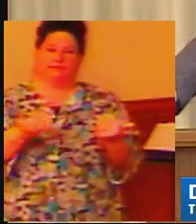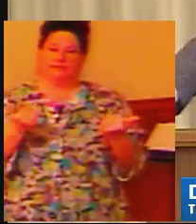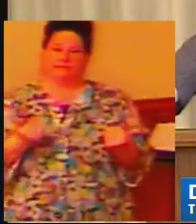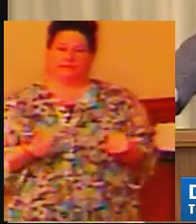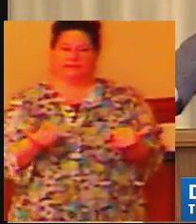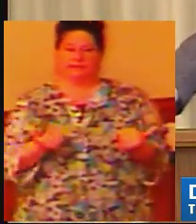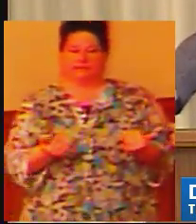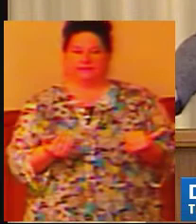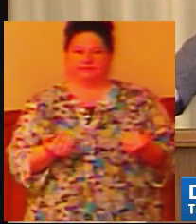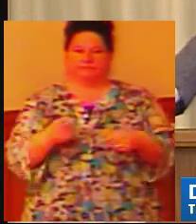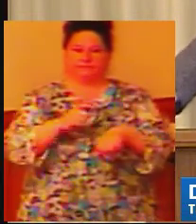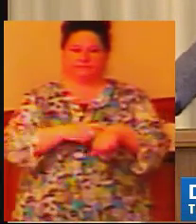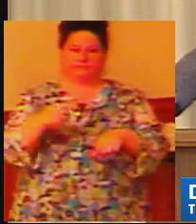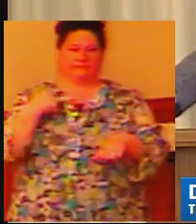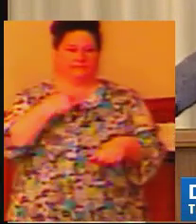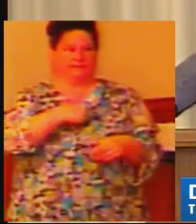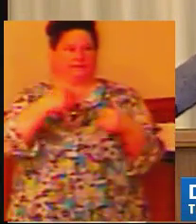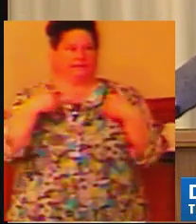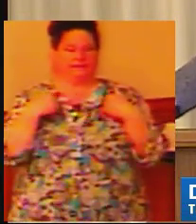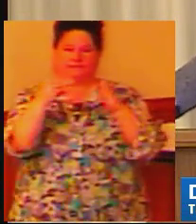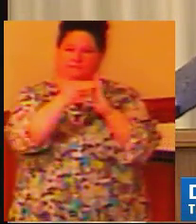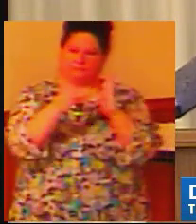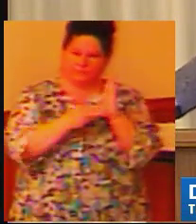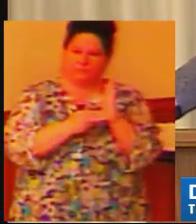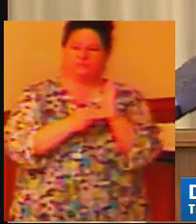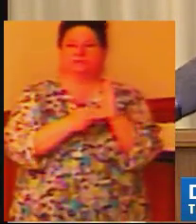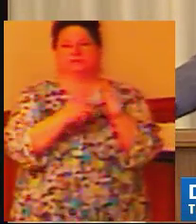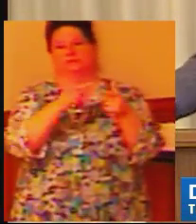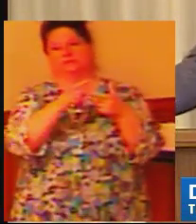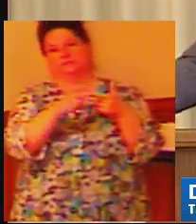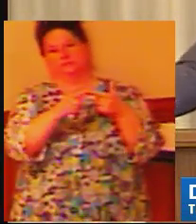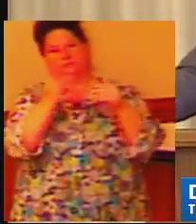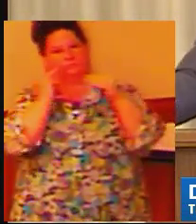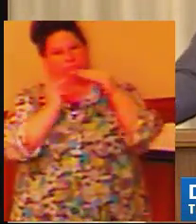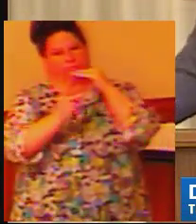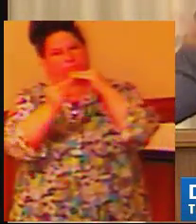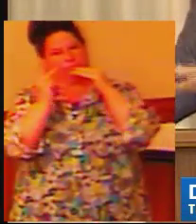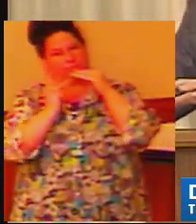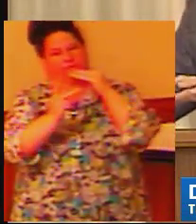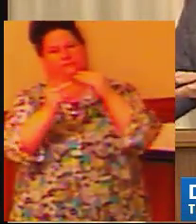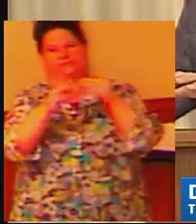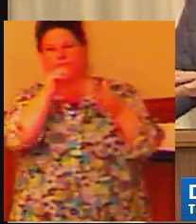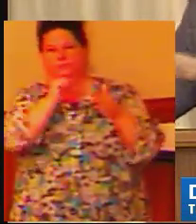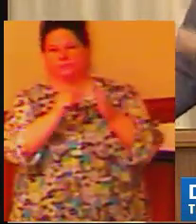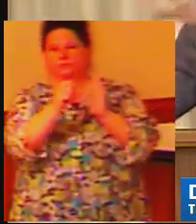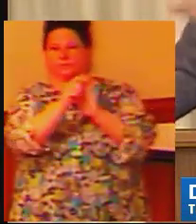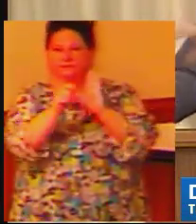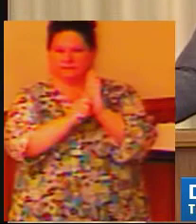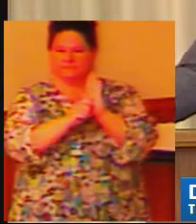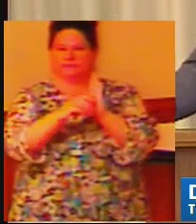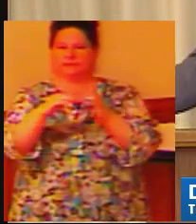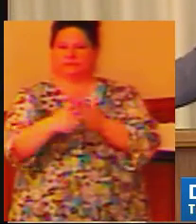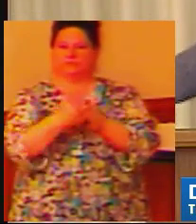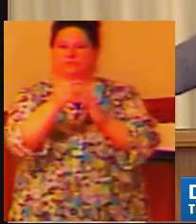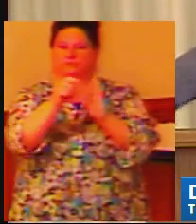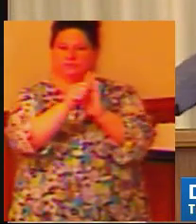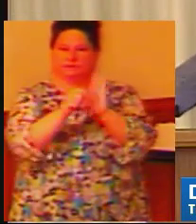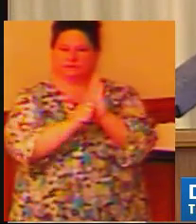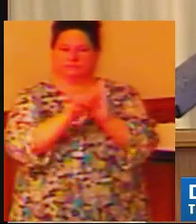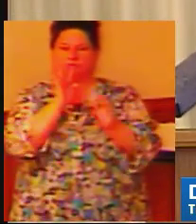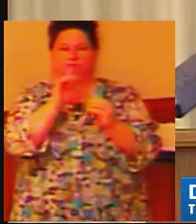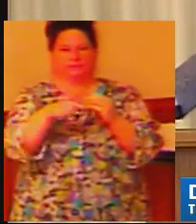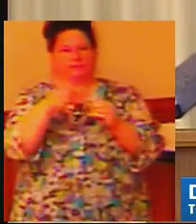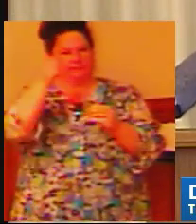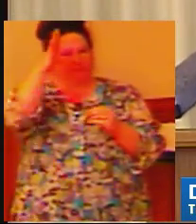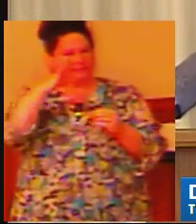now, we have Moses's, the prophets, all of the Old Testament. We have the New Testament that speaks of a man rising from the